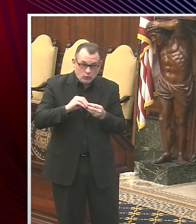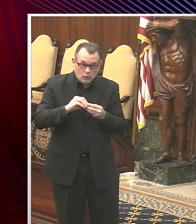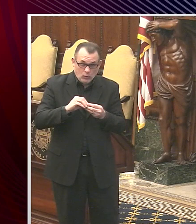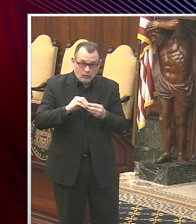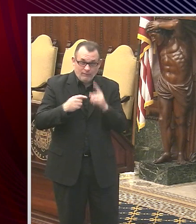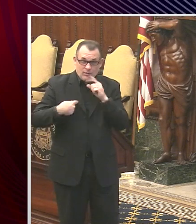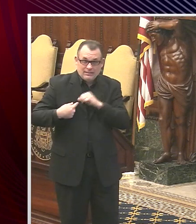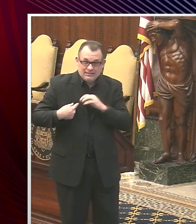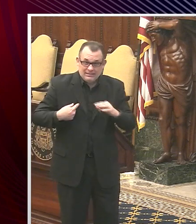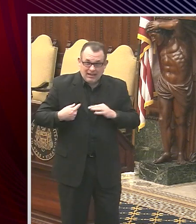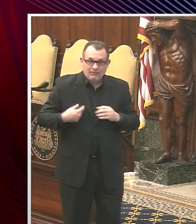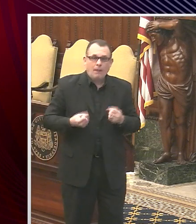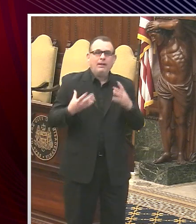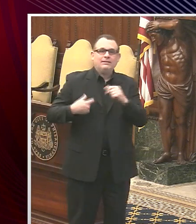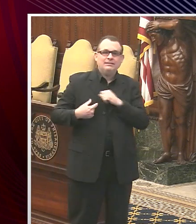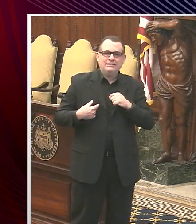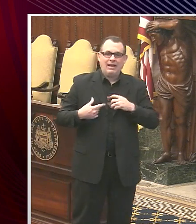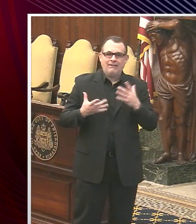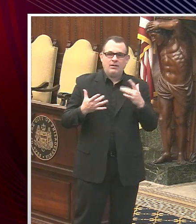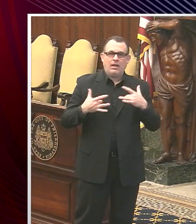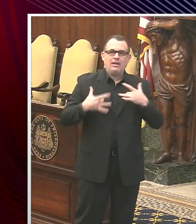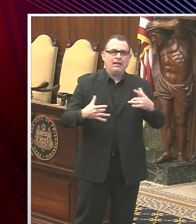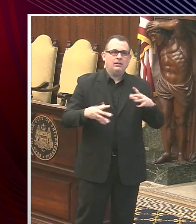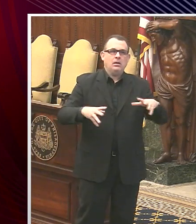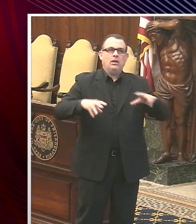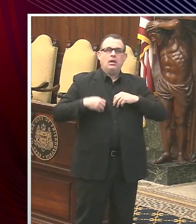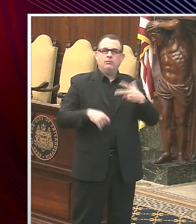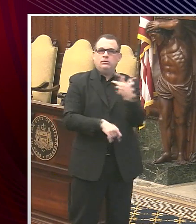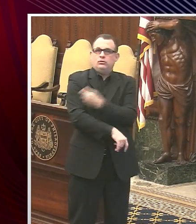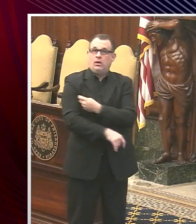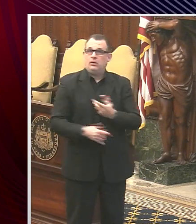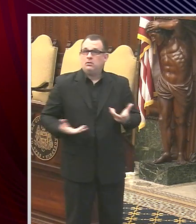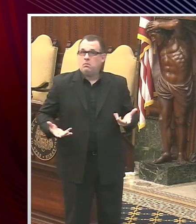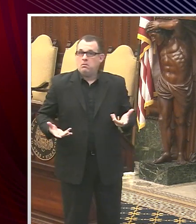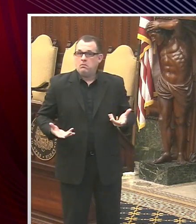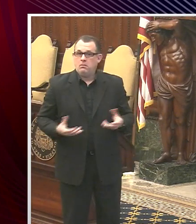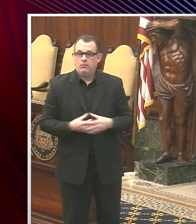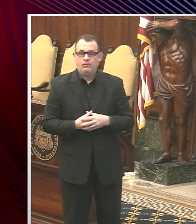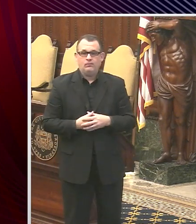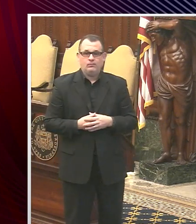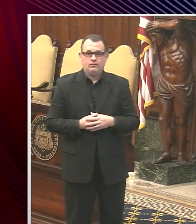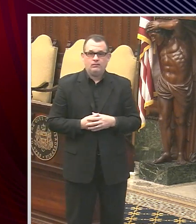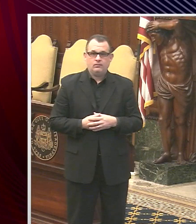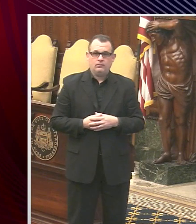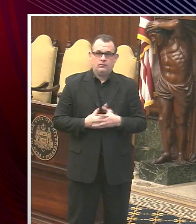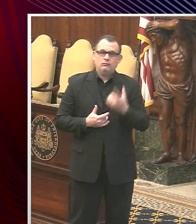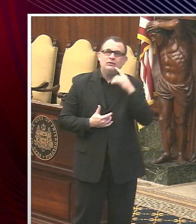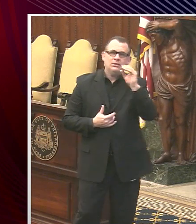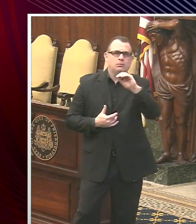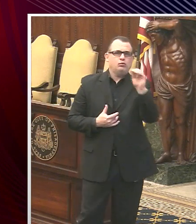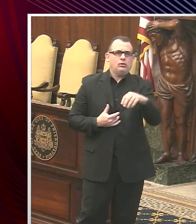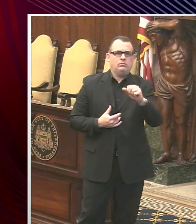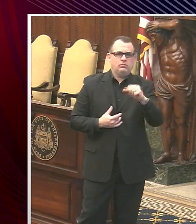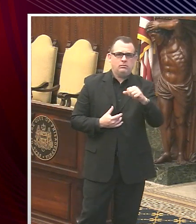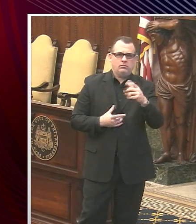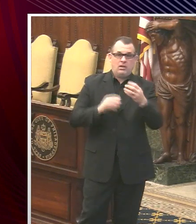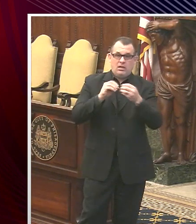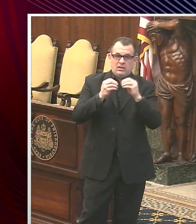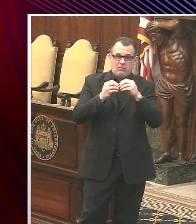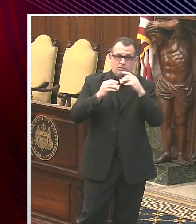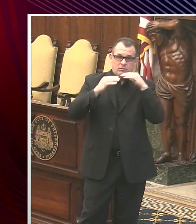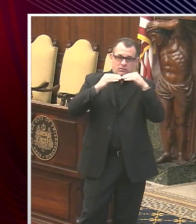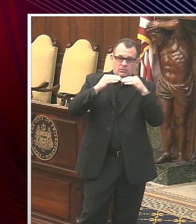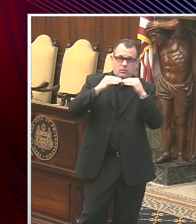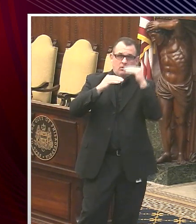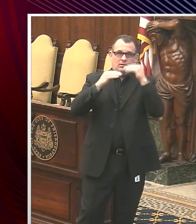percentage of staff you think likely to take the vaccine? It takes into account the percentage that we think are likely to take the vaccine. So, the number could go up or down from there, but we think we can